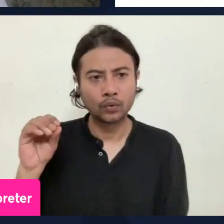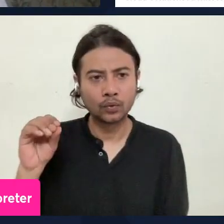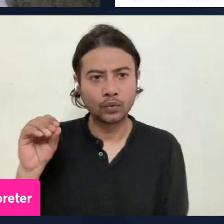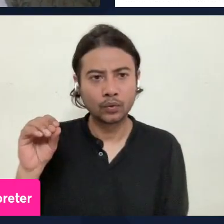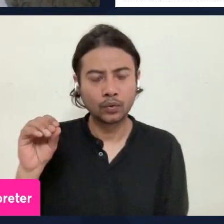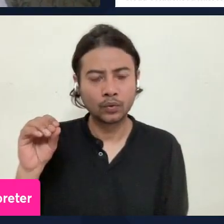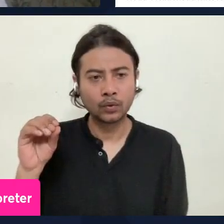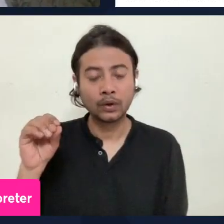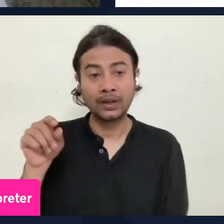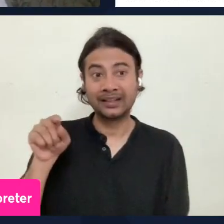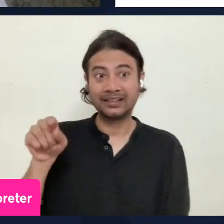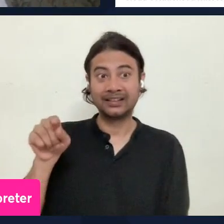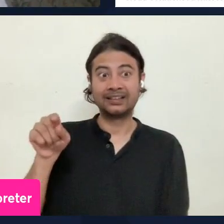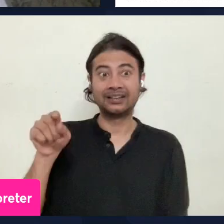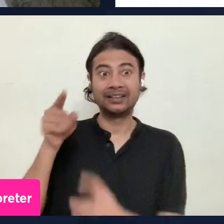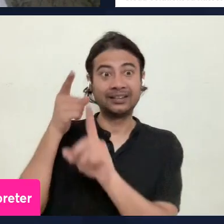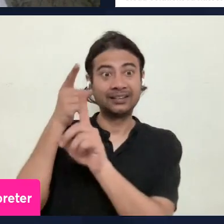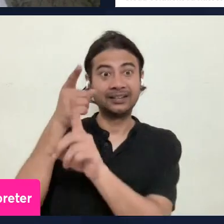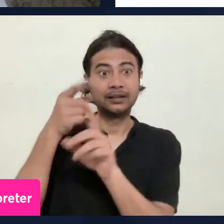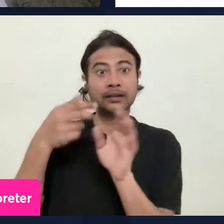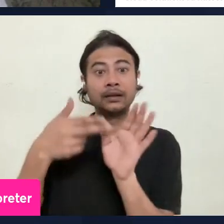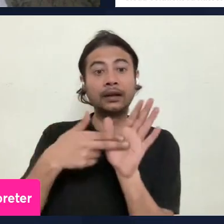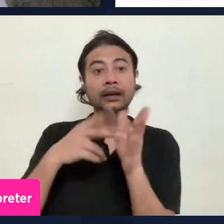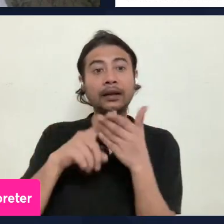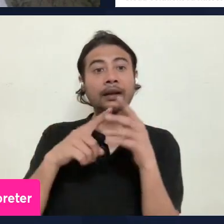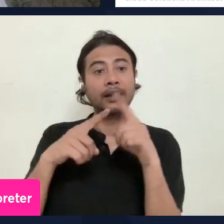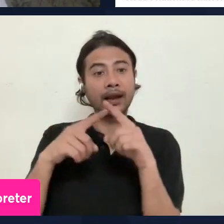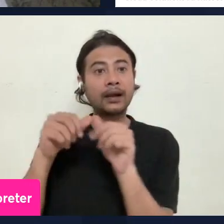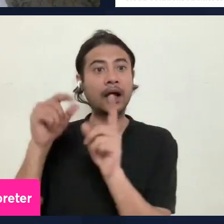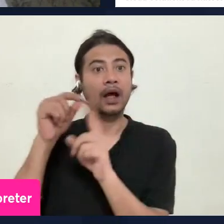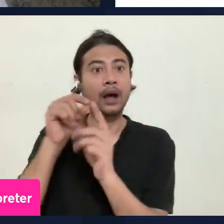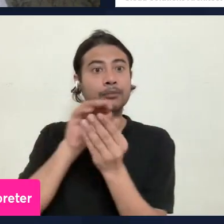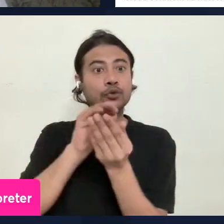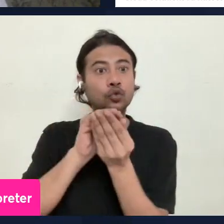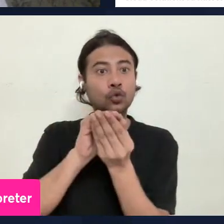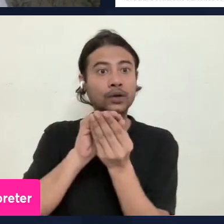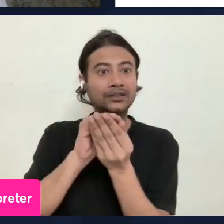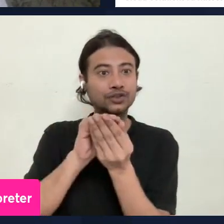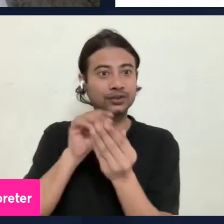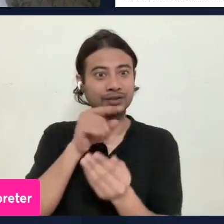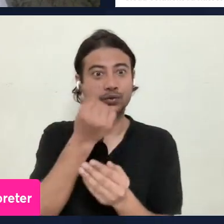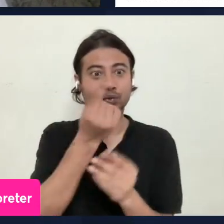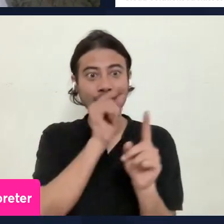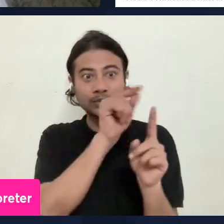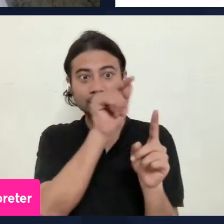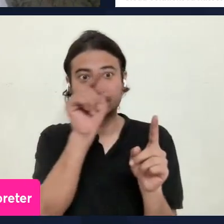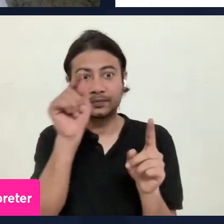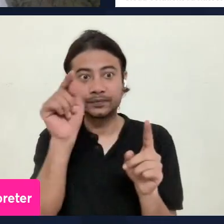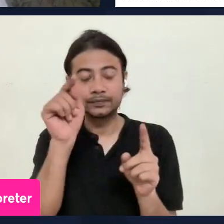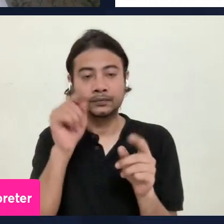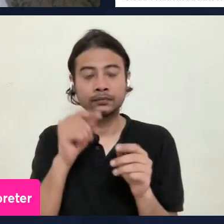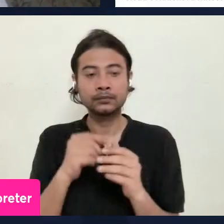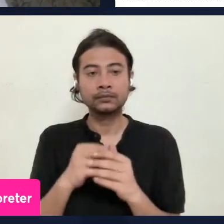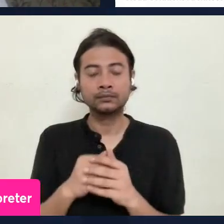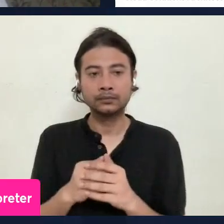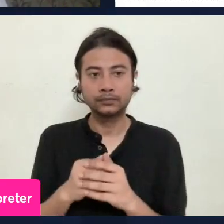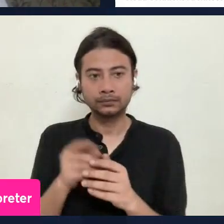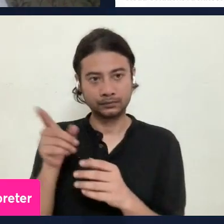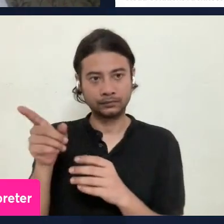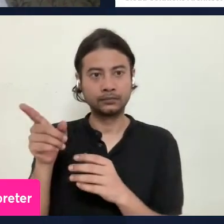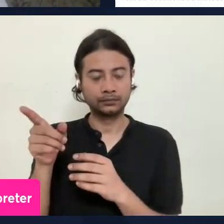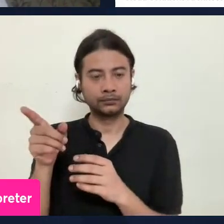that are running on NetApp storage, be that Azure NetApp Files, Cloud Volumes ONTAP, which is a